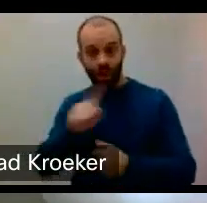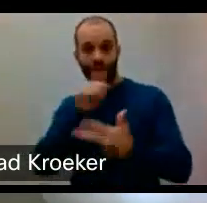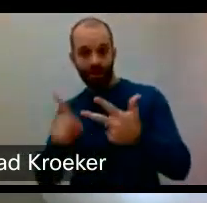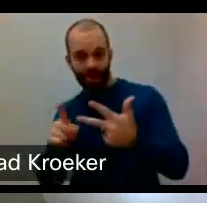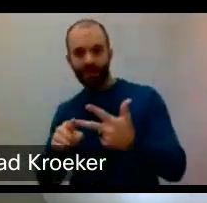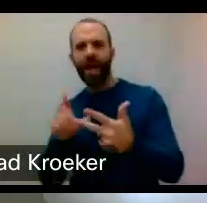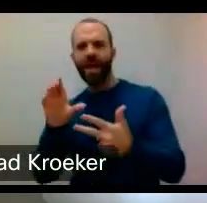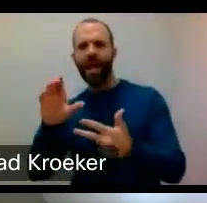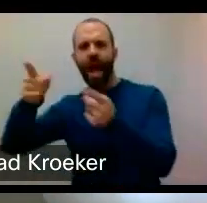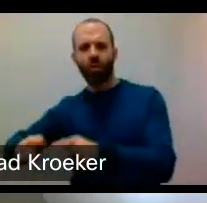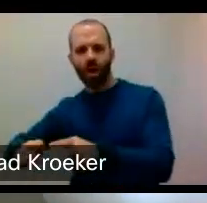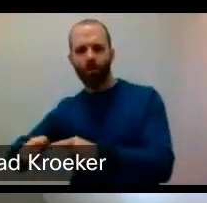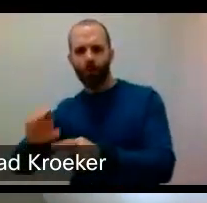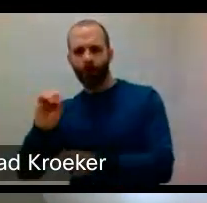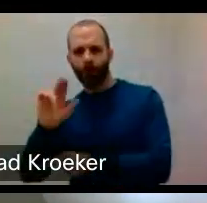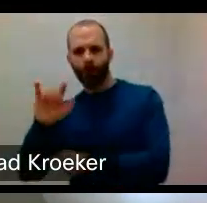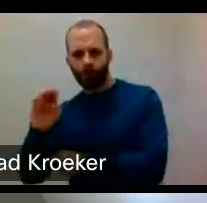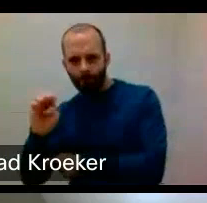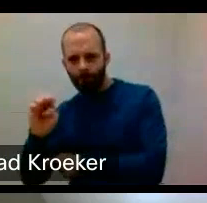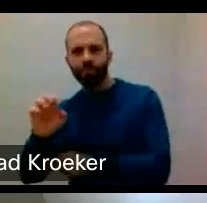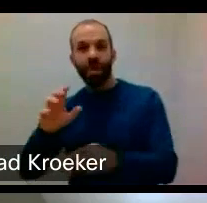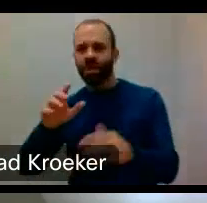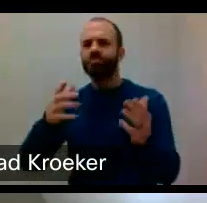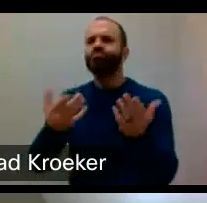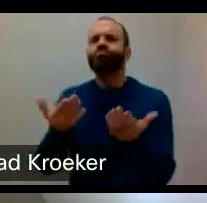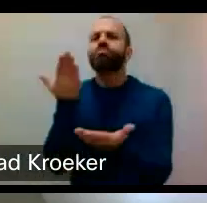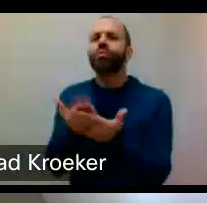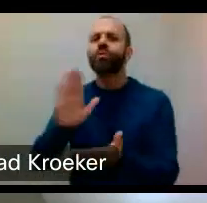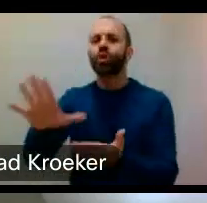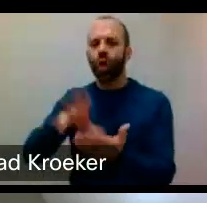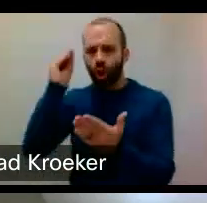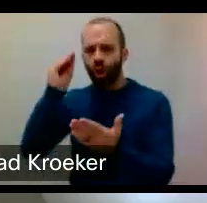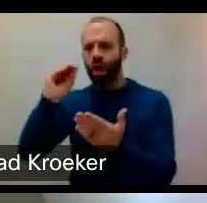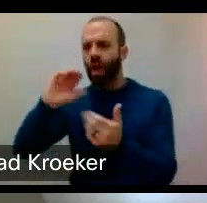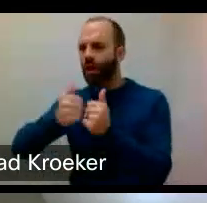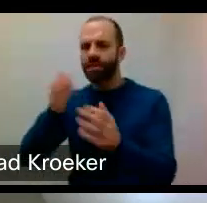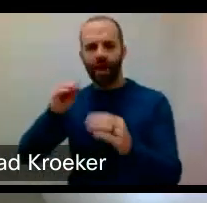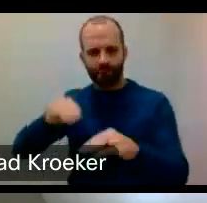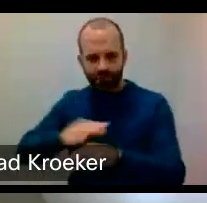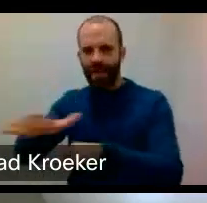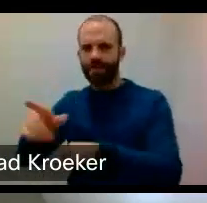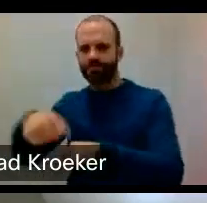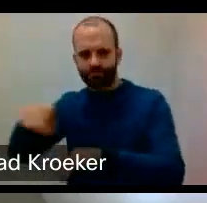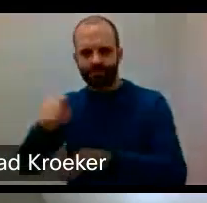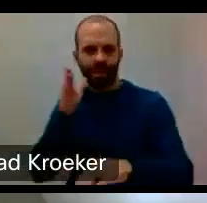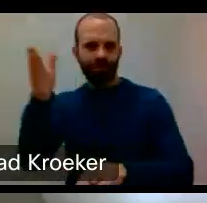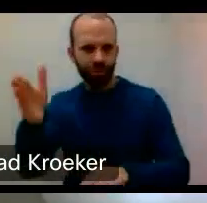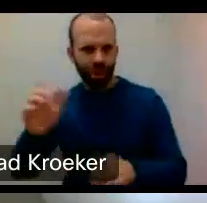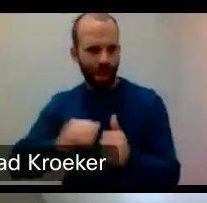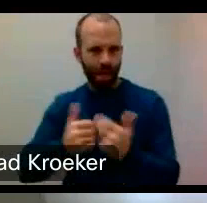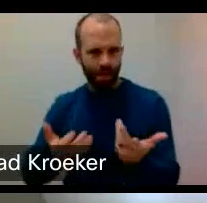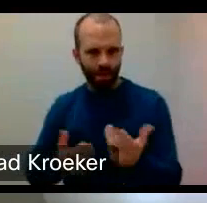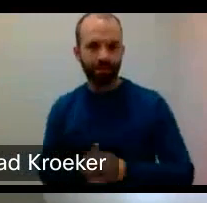that statement that shows what you learned and how it will affect you moving forward or in the future. And even